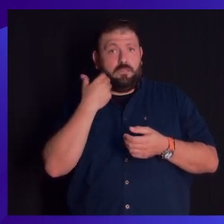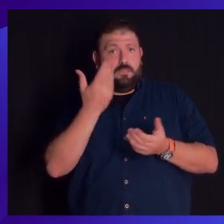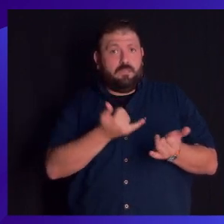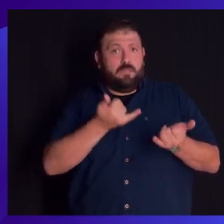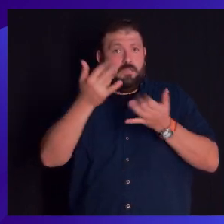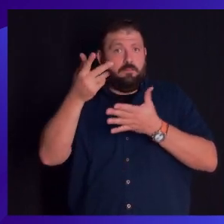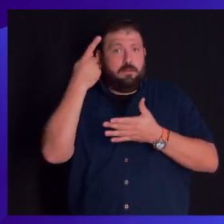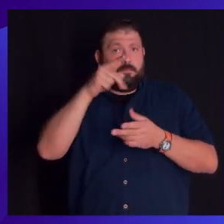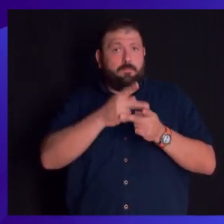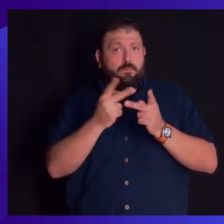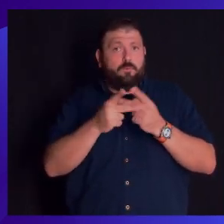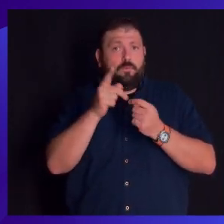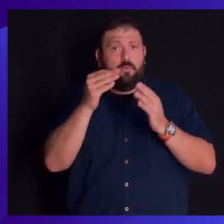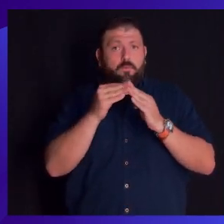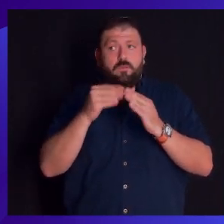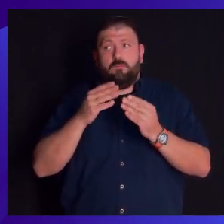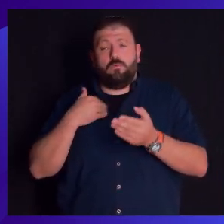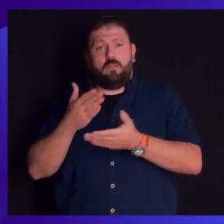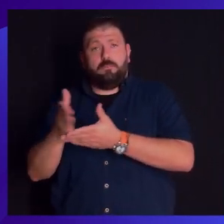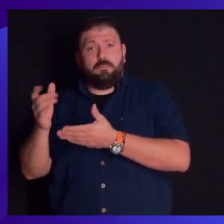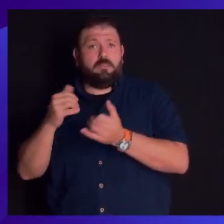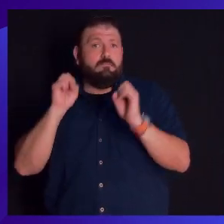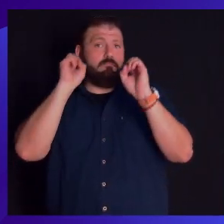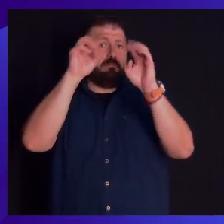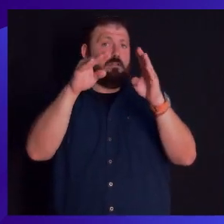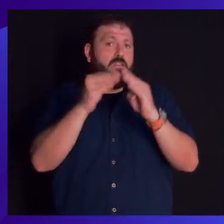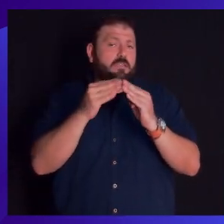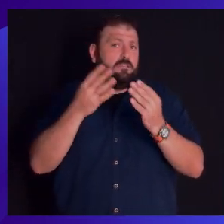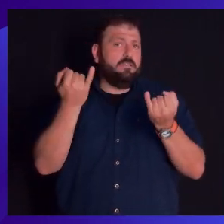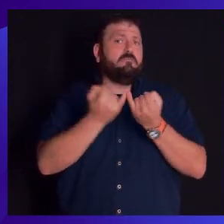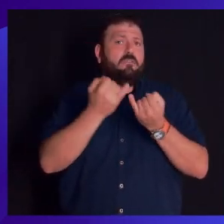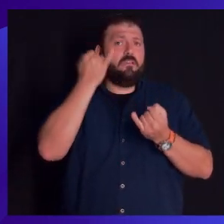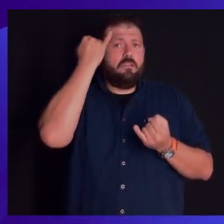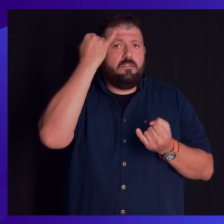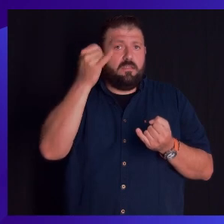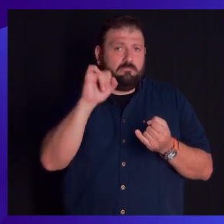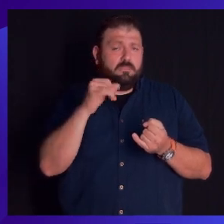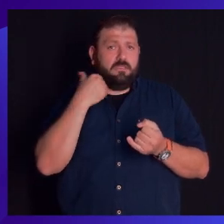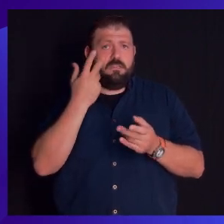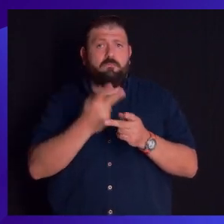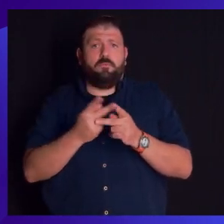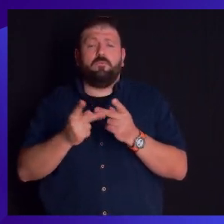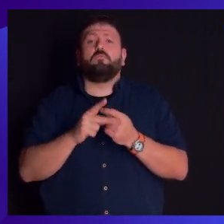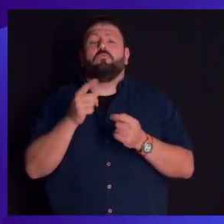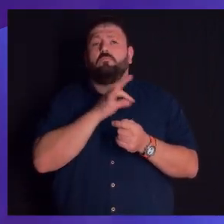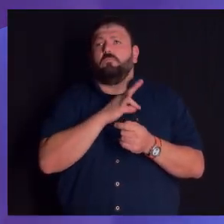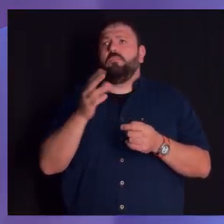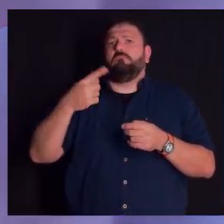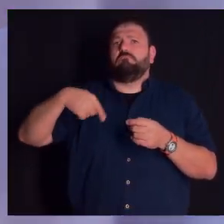I'm going out for groceries." And we repeated the same operation.